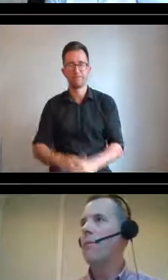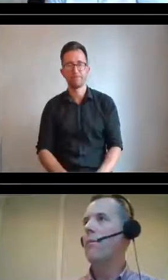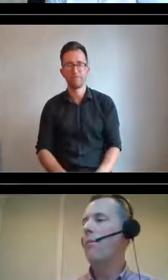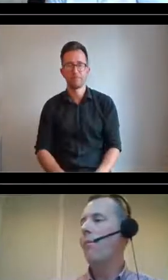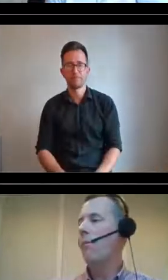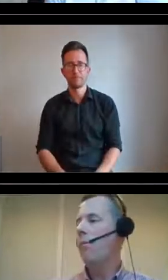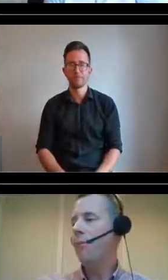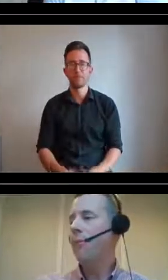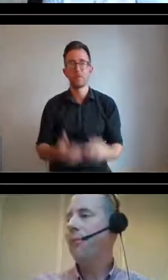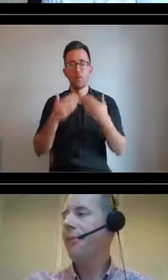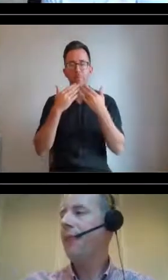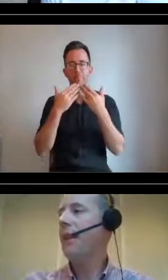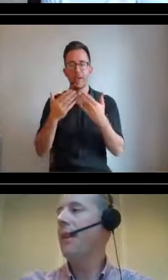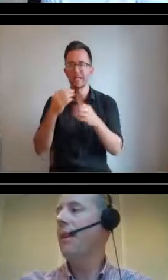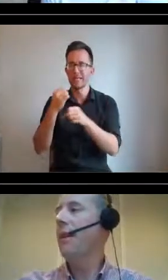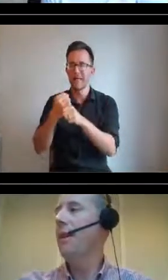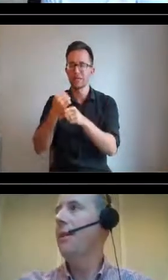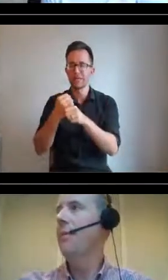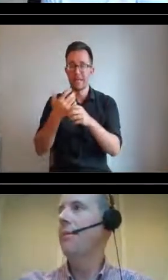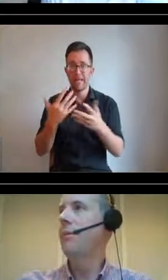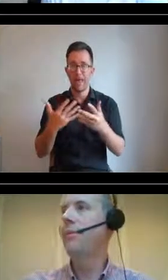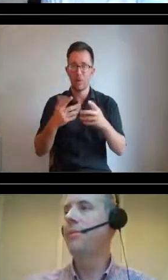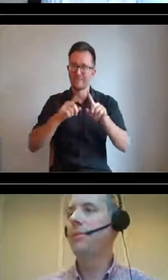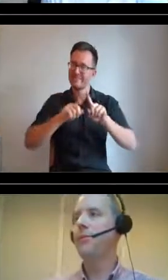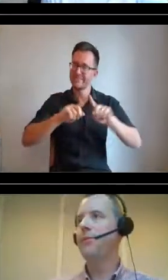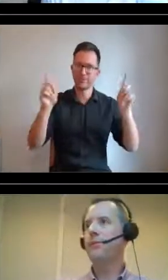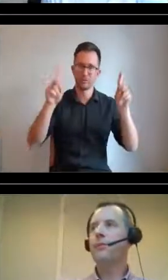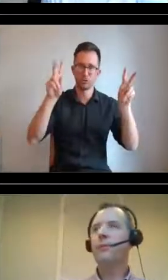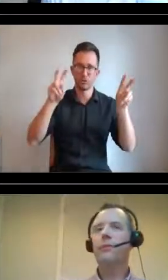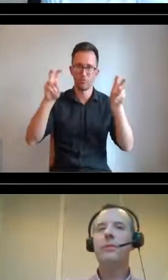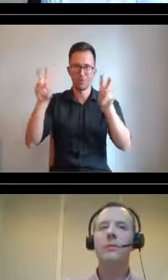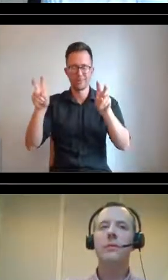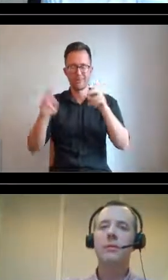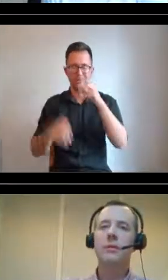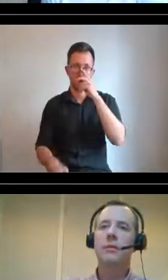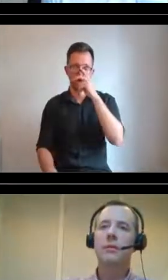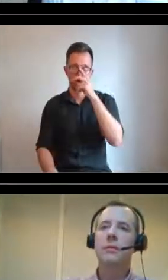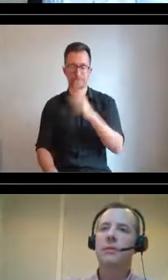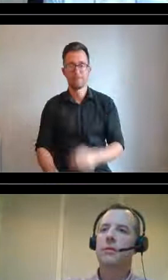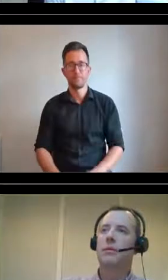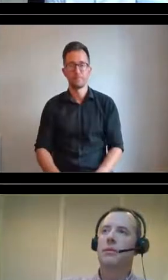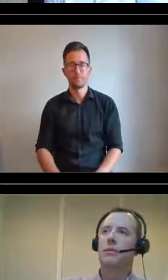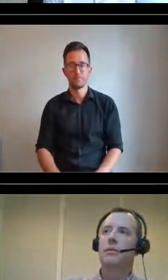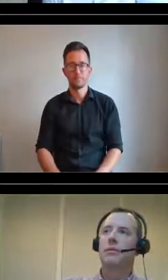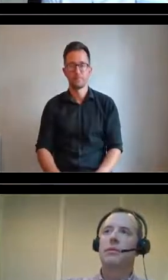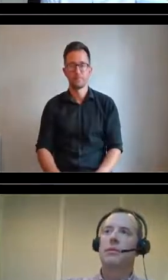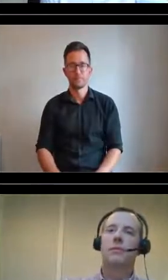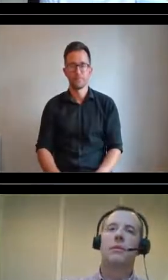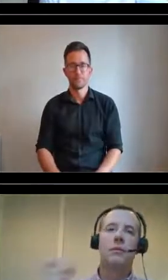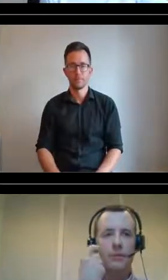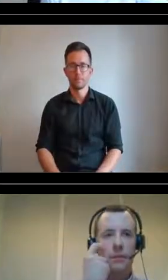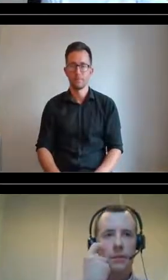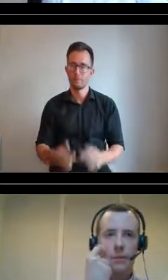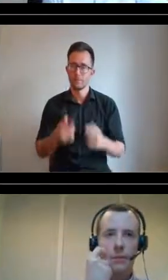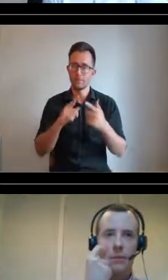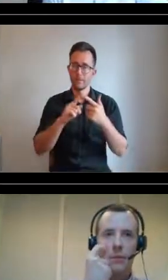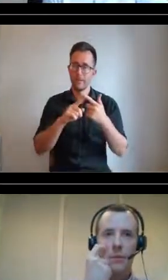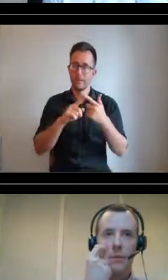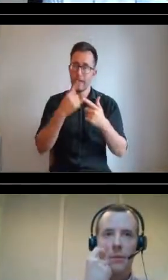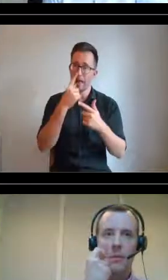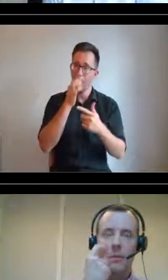Thanks very much, Gary. On a completely different subject now, the next question that's come in. The question is, can you confirm